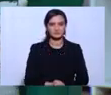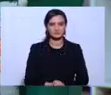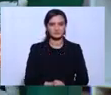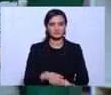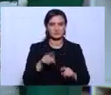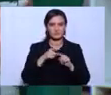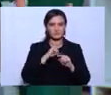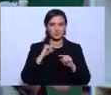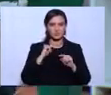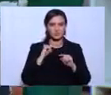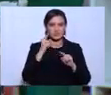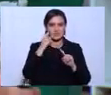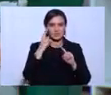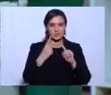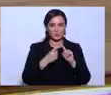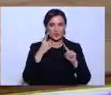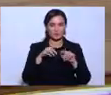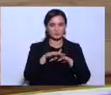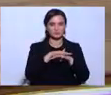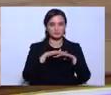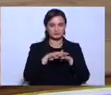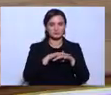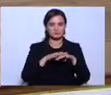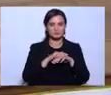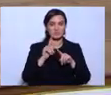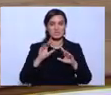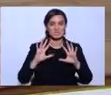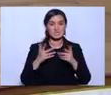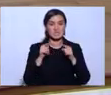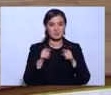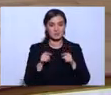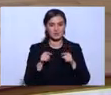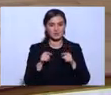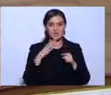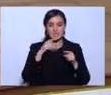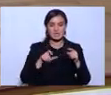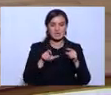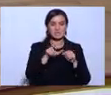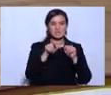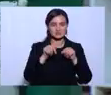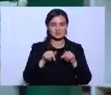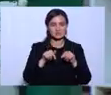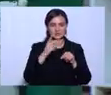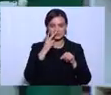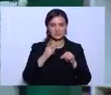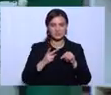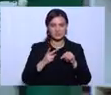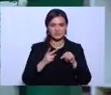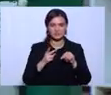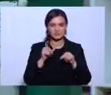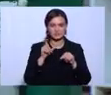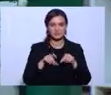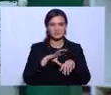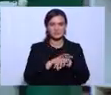caravans, which would attract huge crowds. He saw the fights that would happen on the sides of the river. He'd see men die. He'd